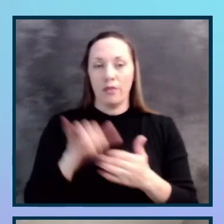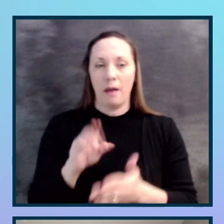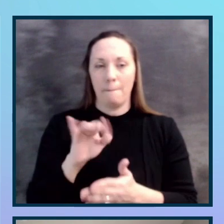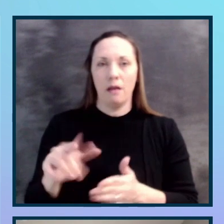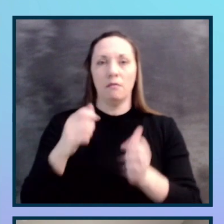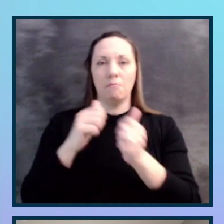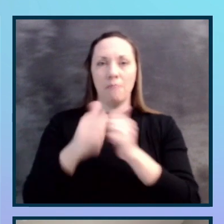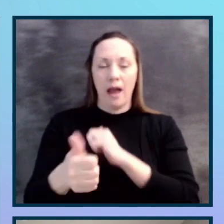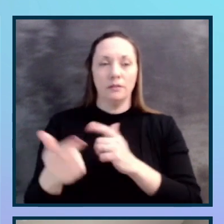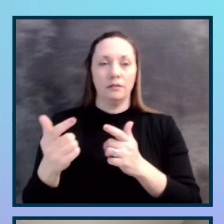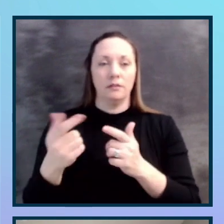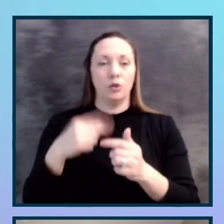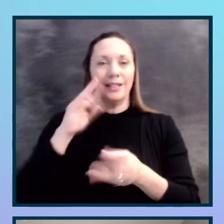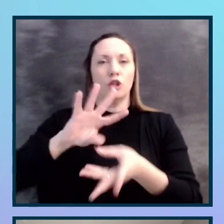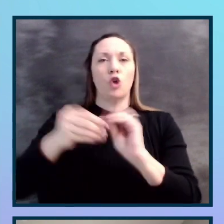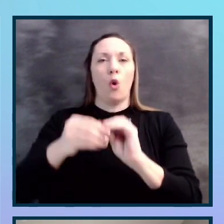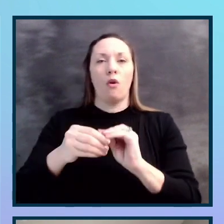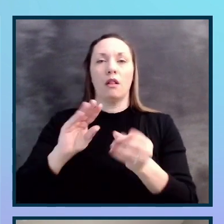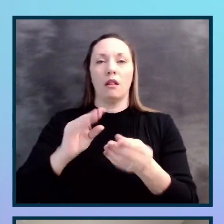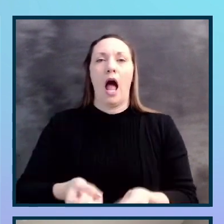total number of files scanned